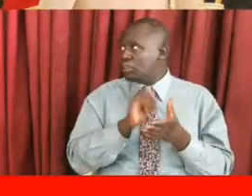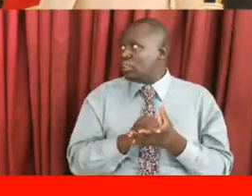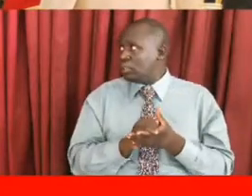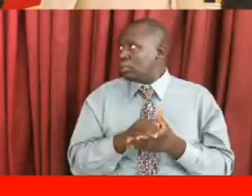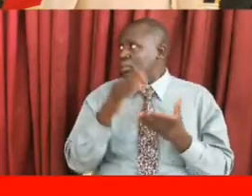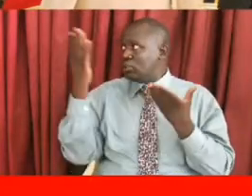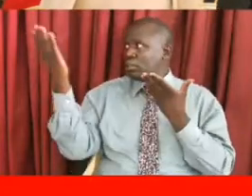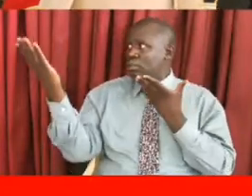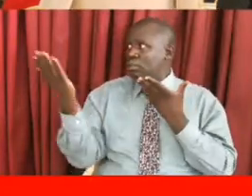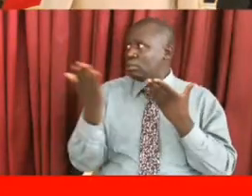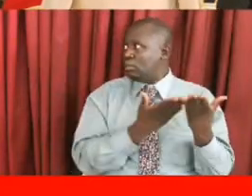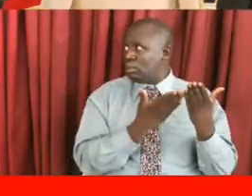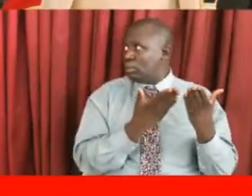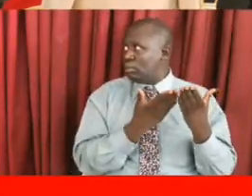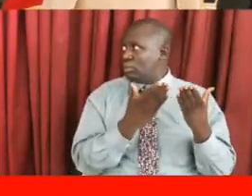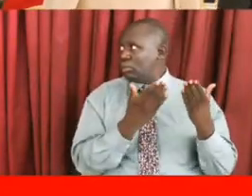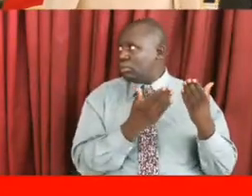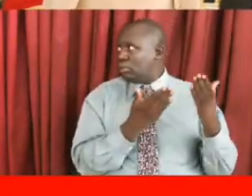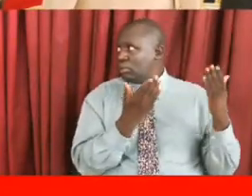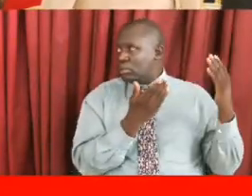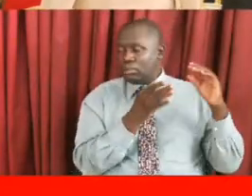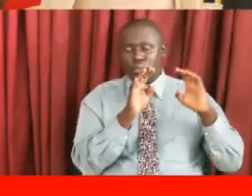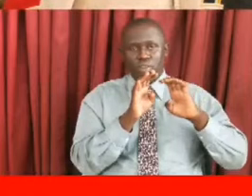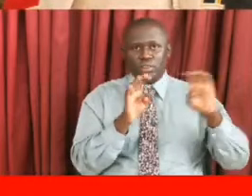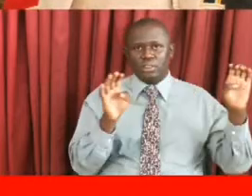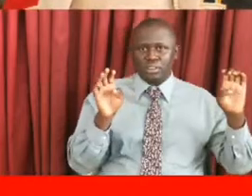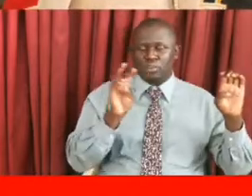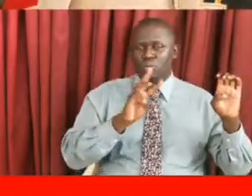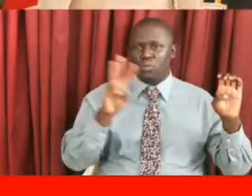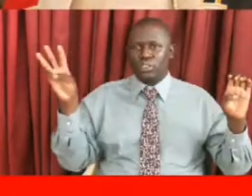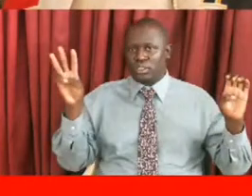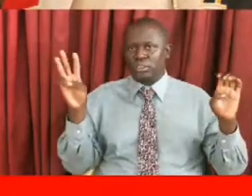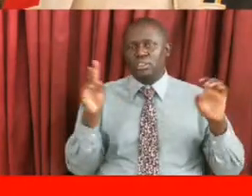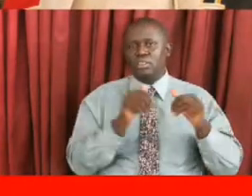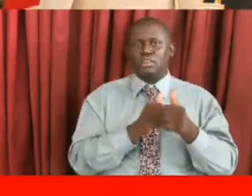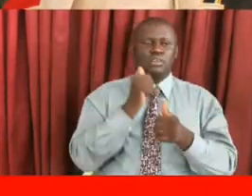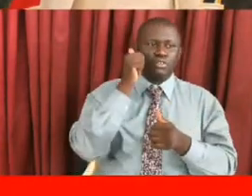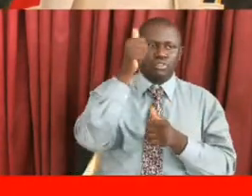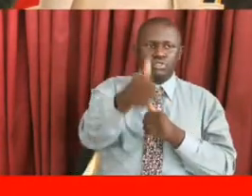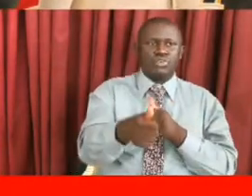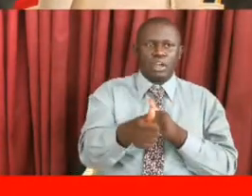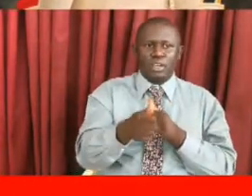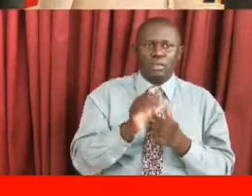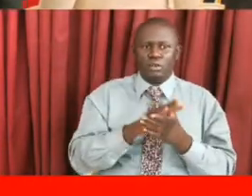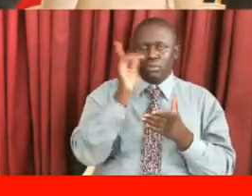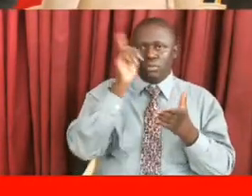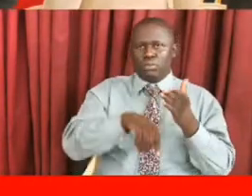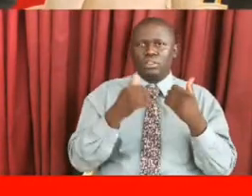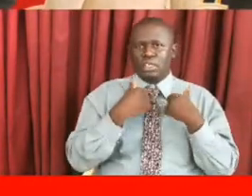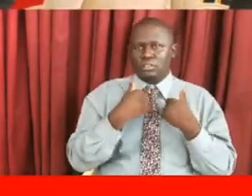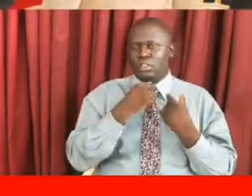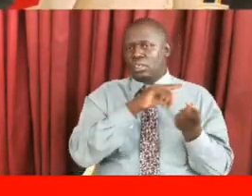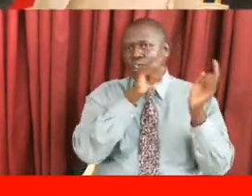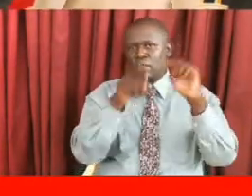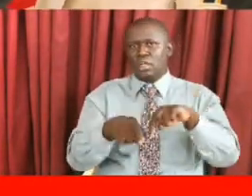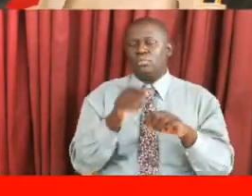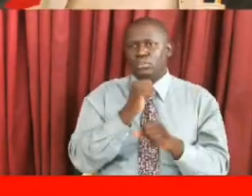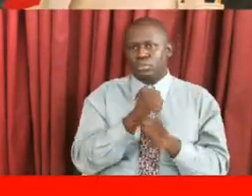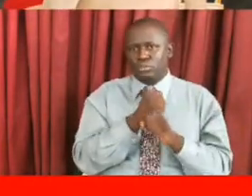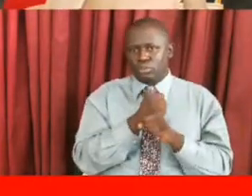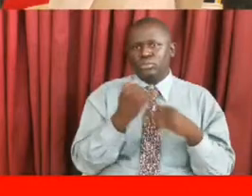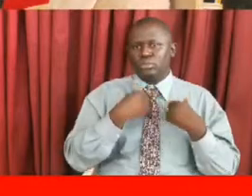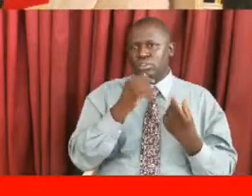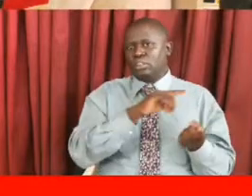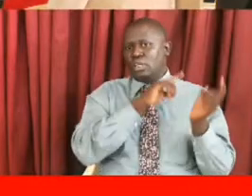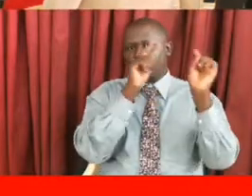East and West they come from the lines a what have they come to do they have come to